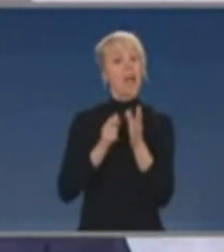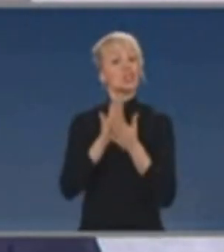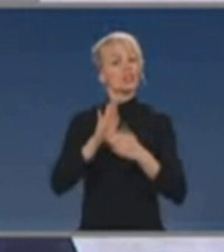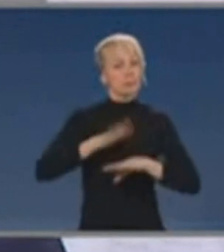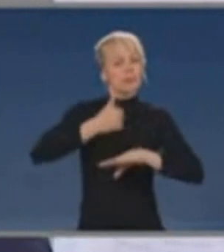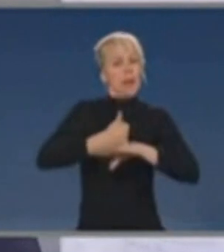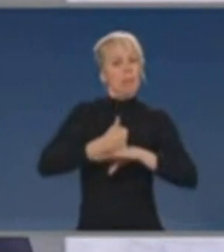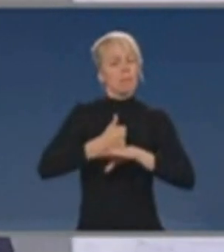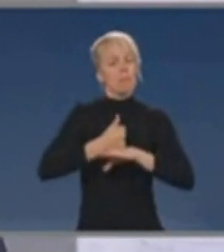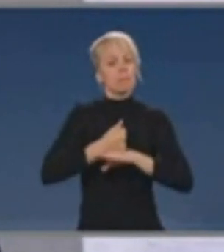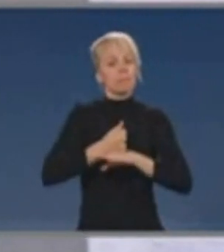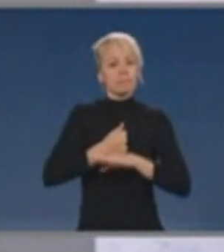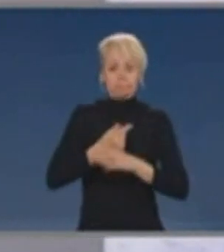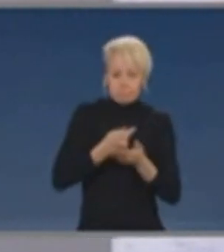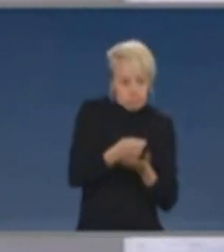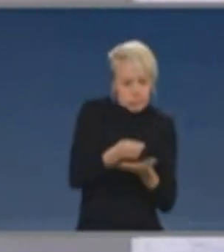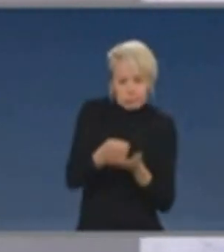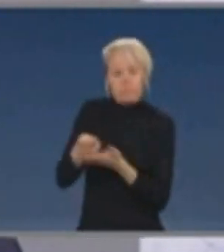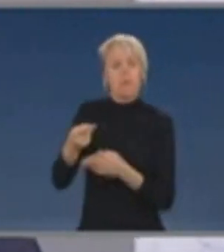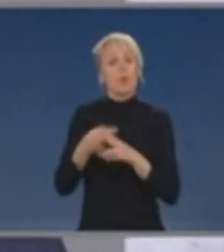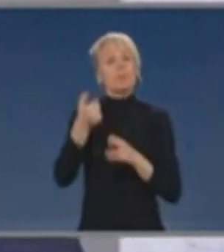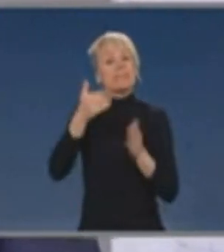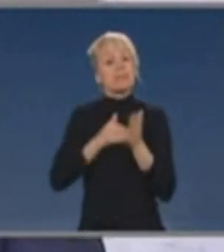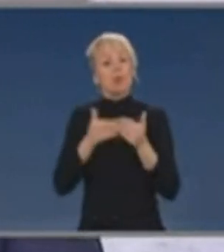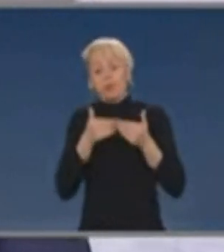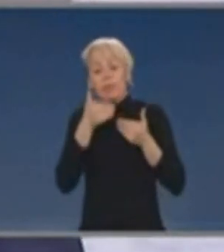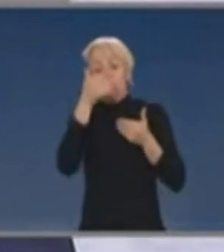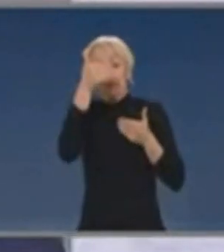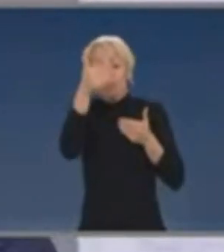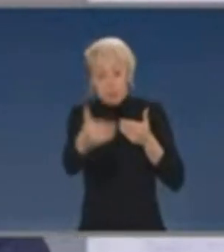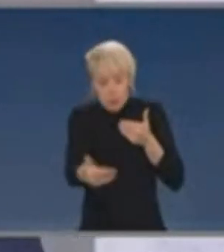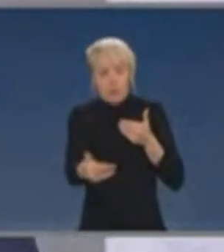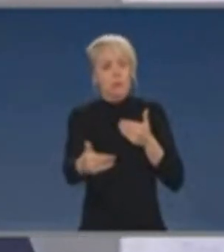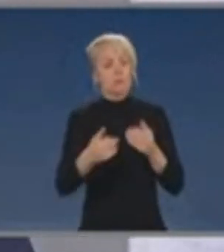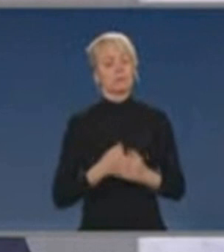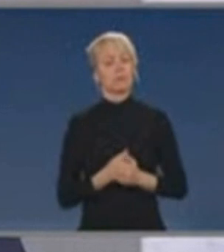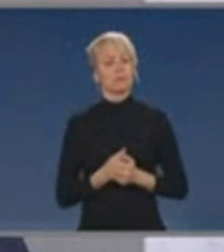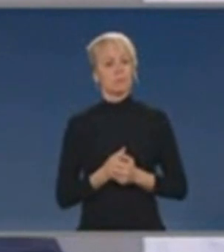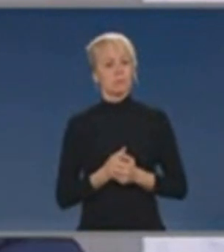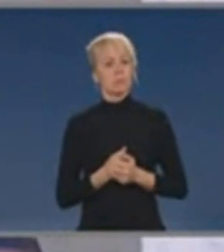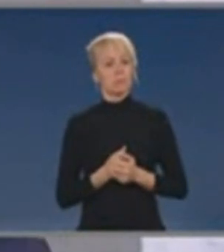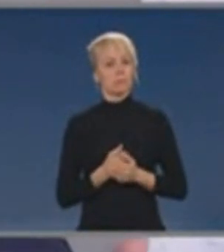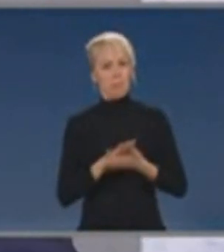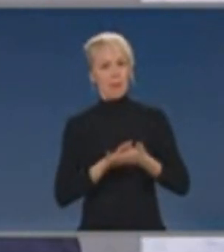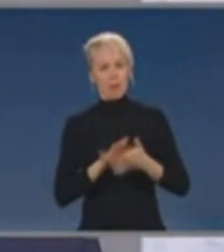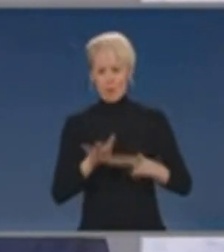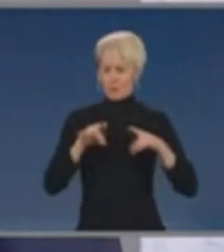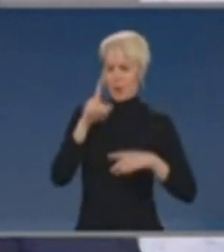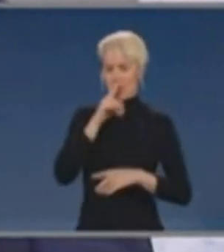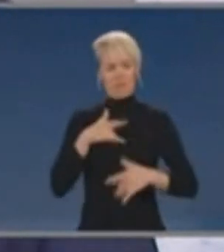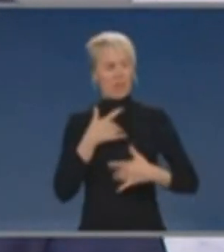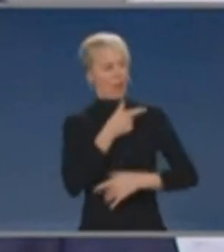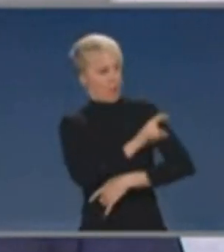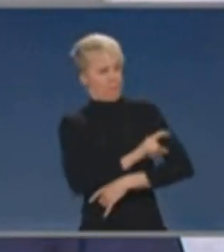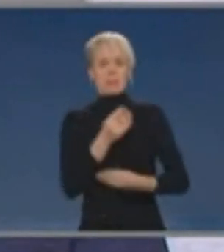time, far more time than other countries have been able to purchase through the way they've designed their measures. And that has given, I think, Australians a lot of confidence, a